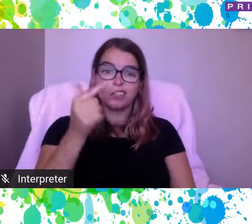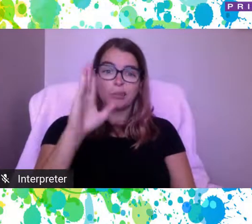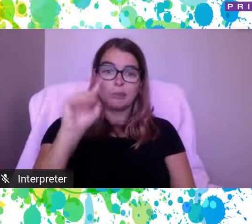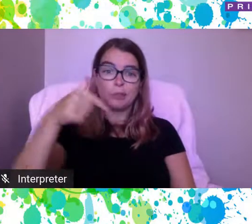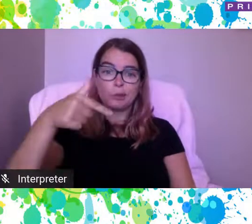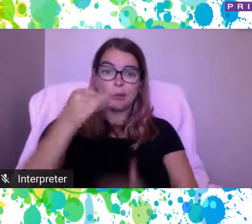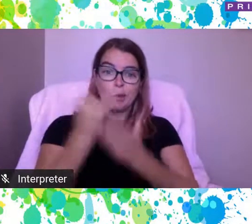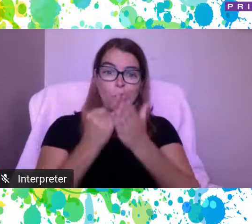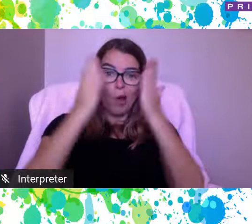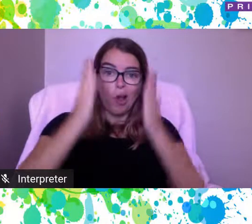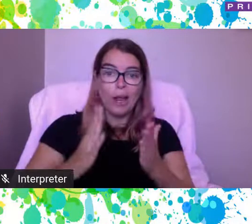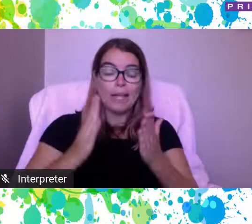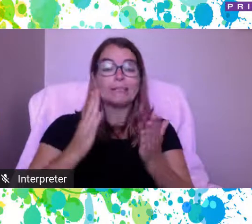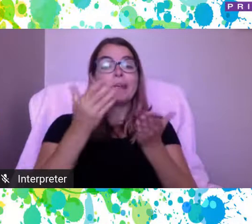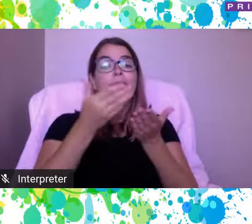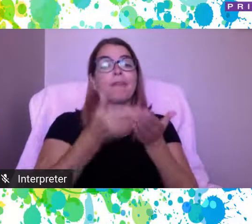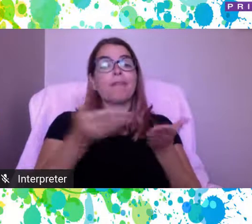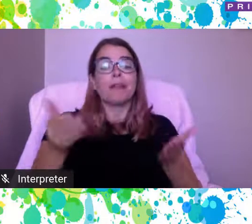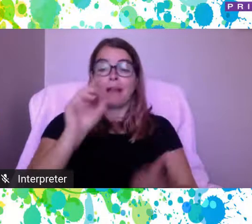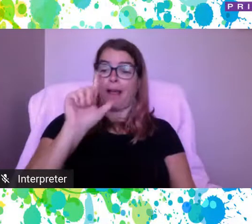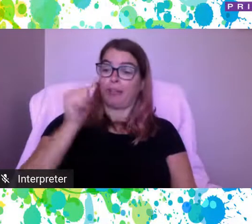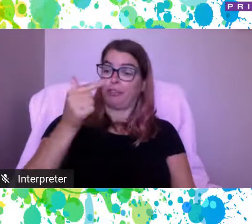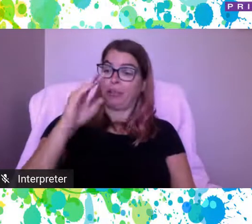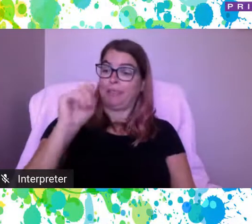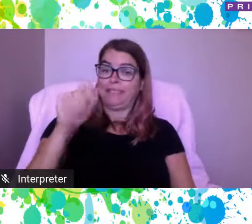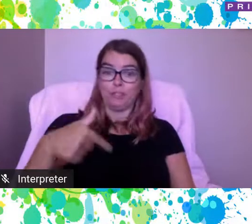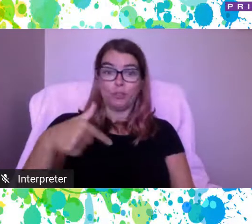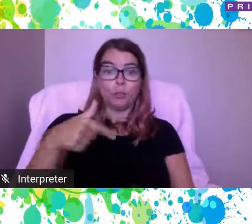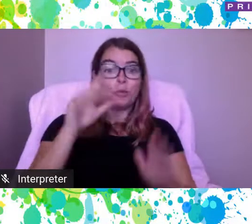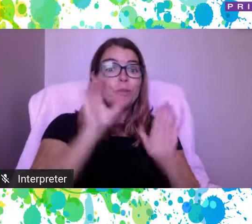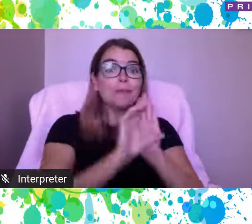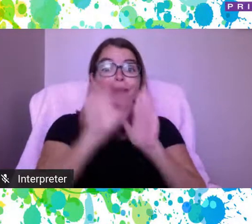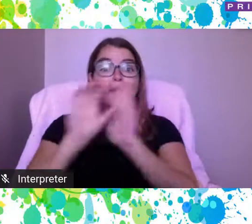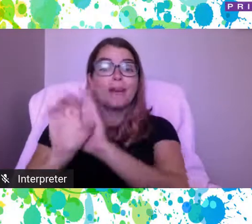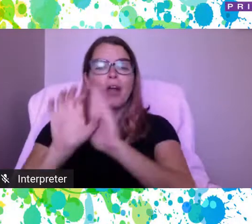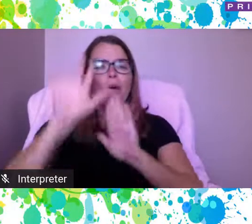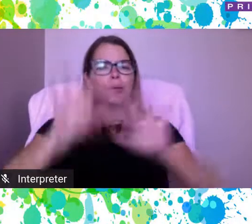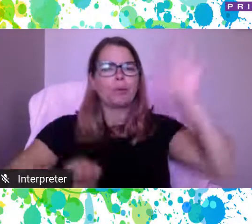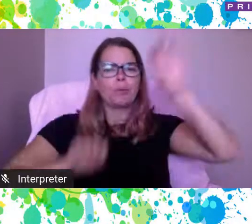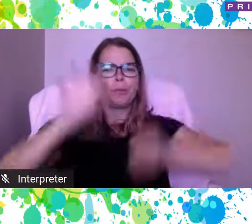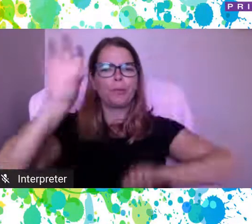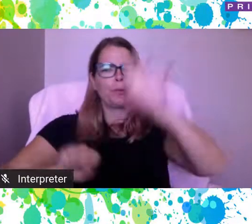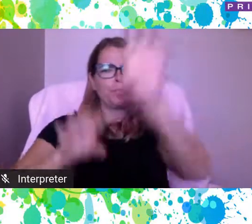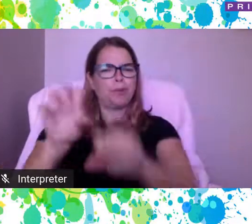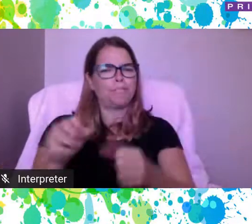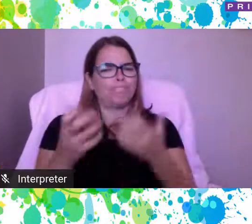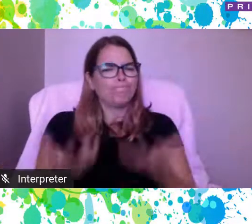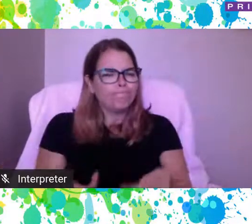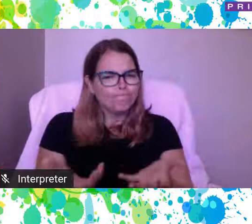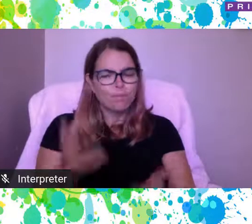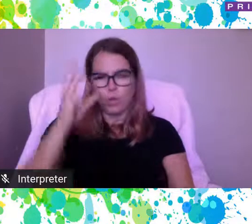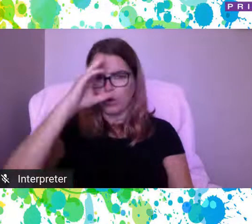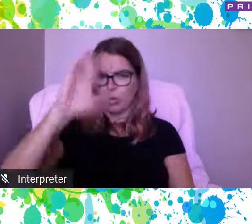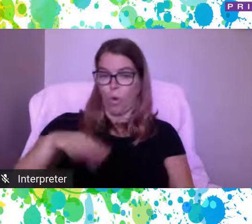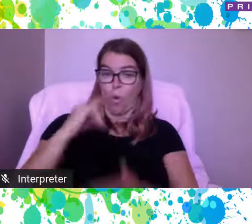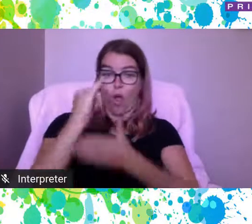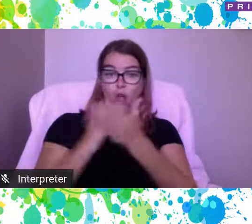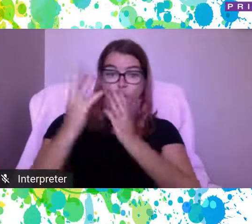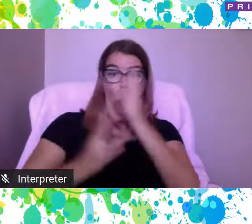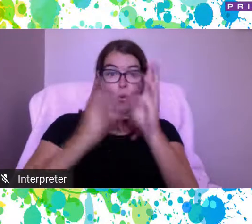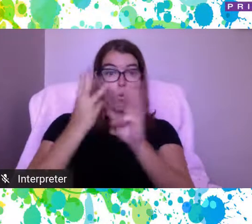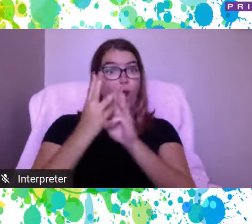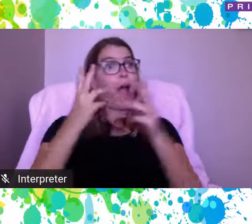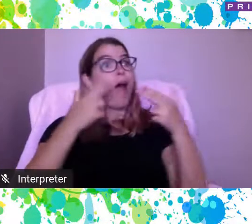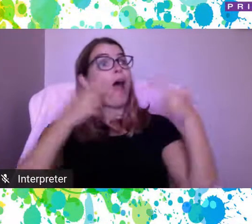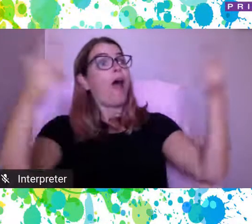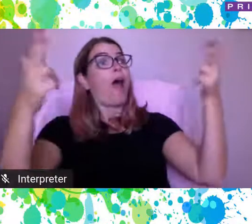LGBTQ themes in art. The art world, of course, is not immune to the same influence of a white supremacist